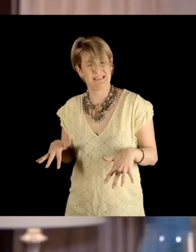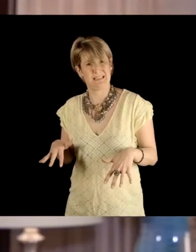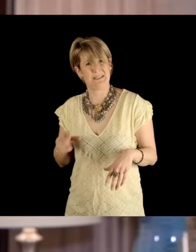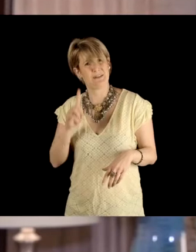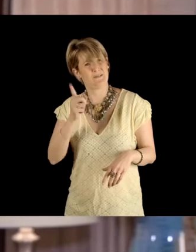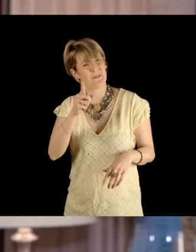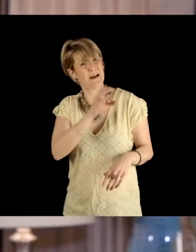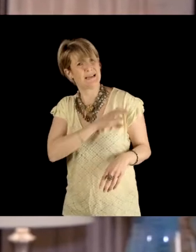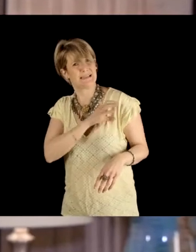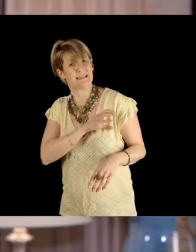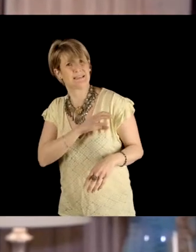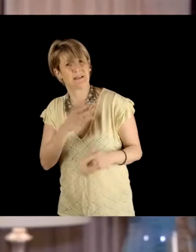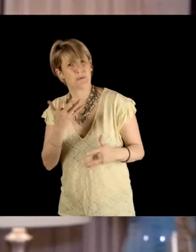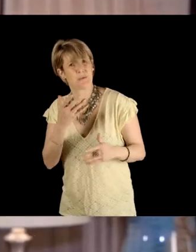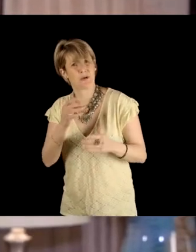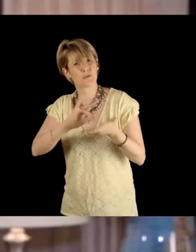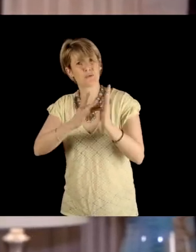Now that cleaning is done,